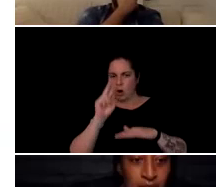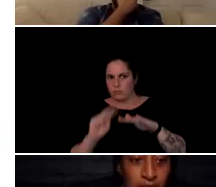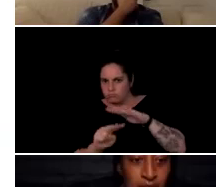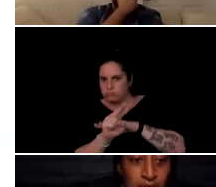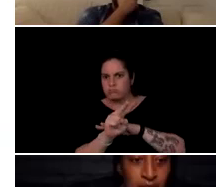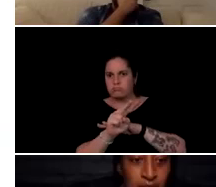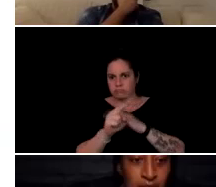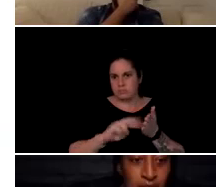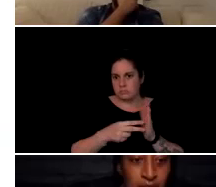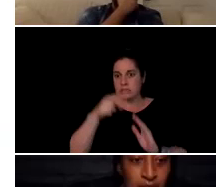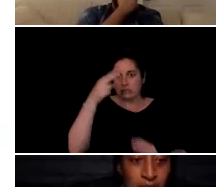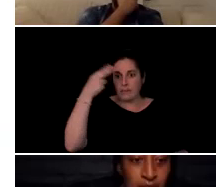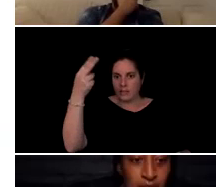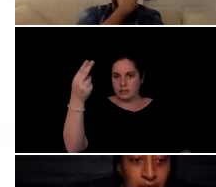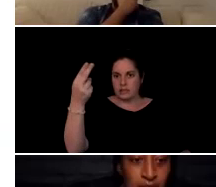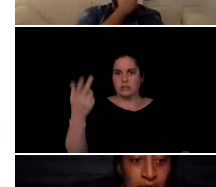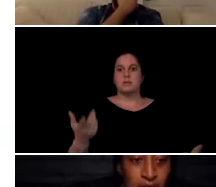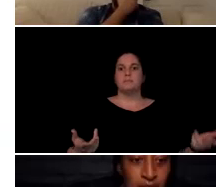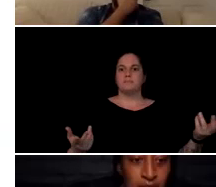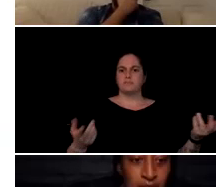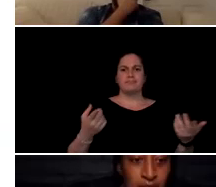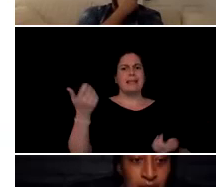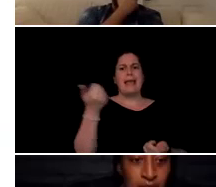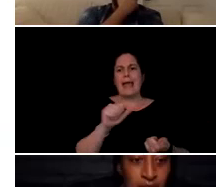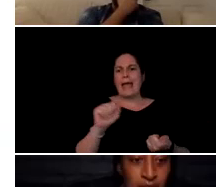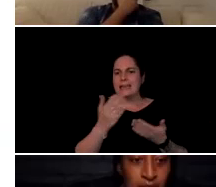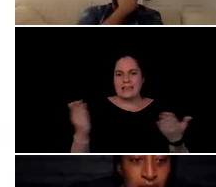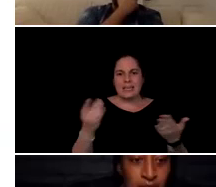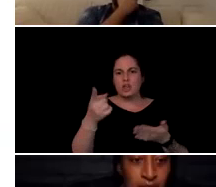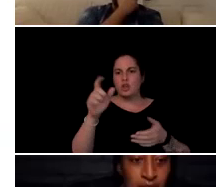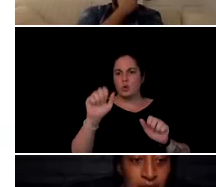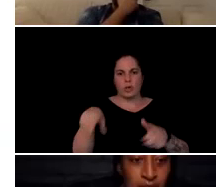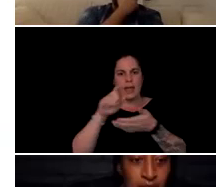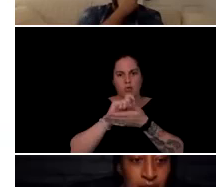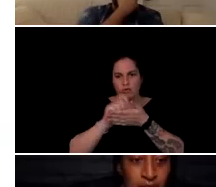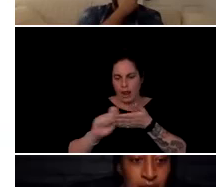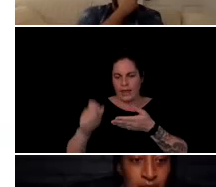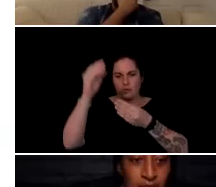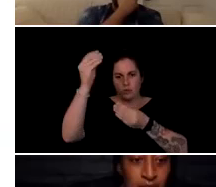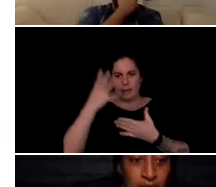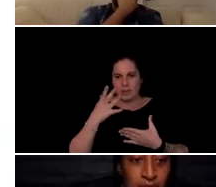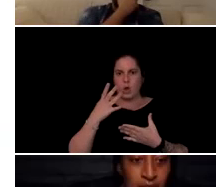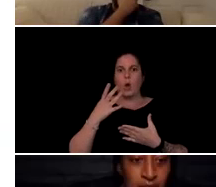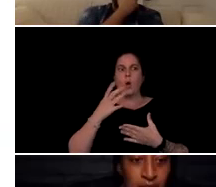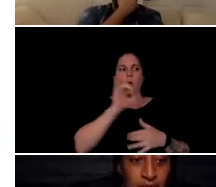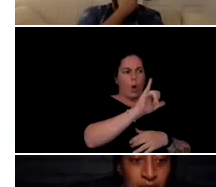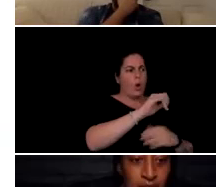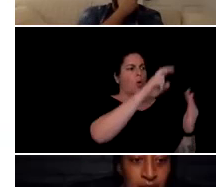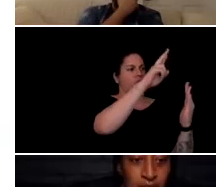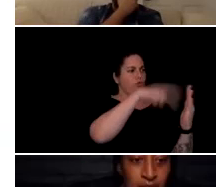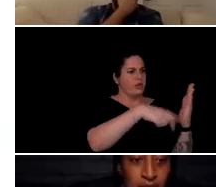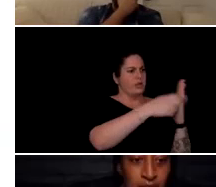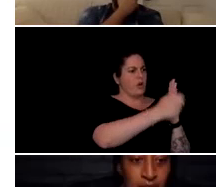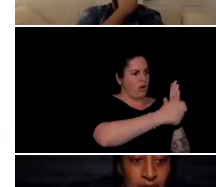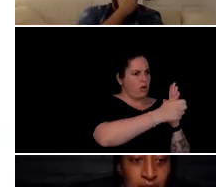Anything that you can do to let me know that you see that there's a connection between the stuff you learned in this class and the